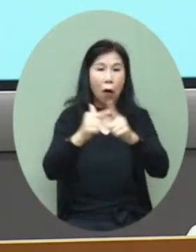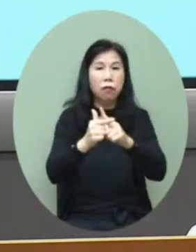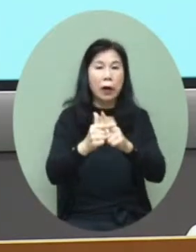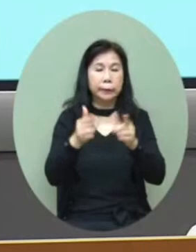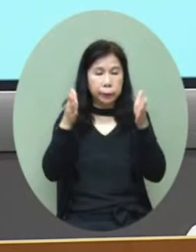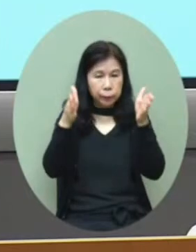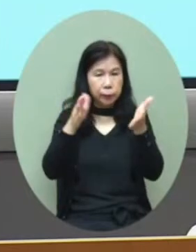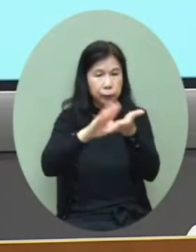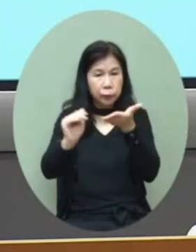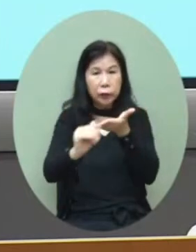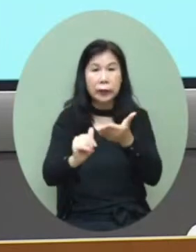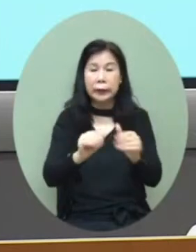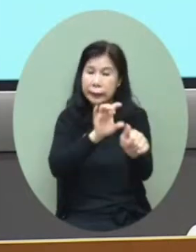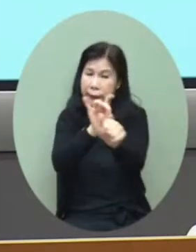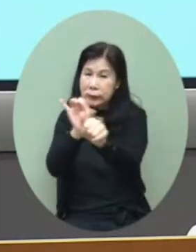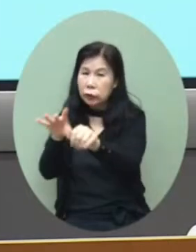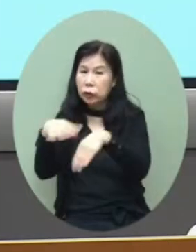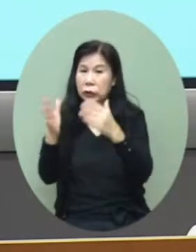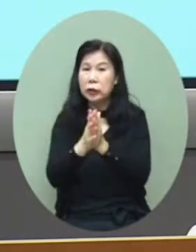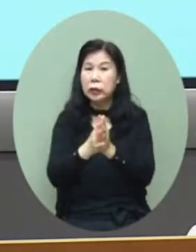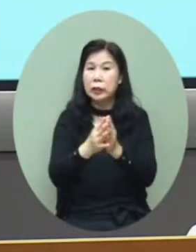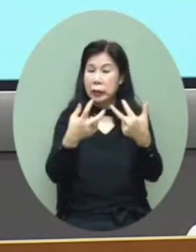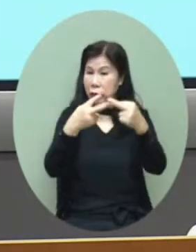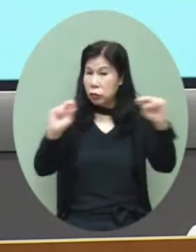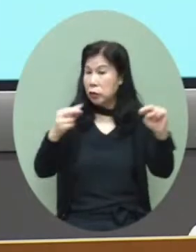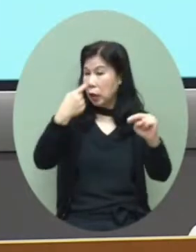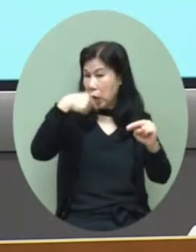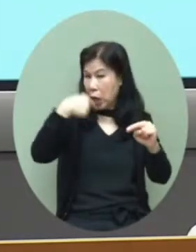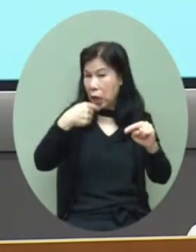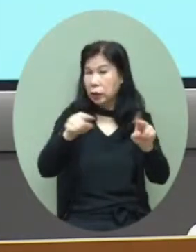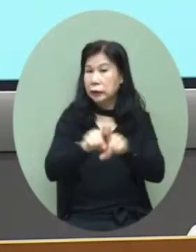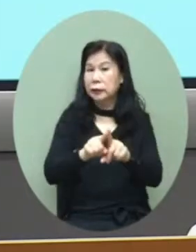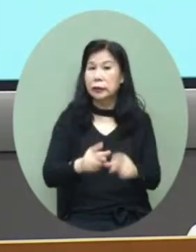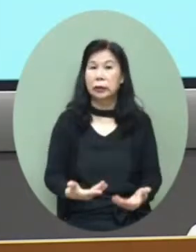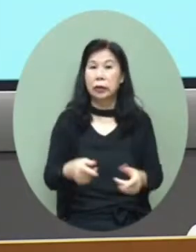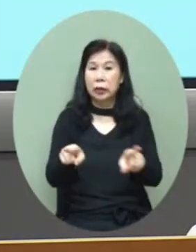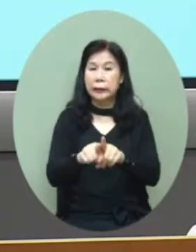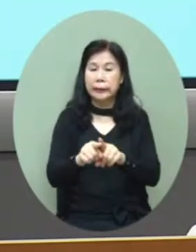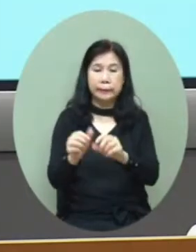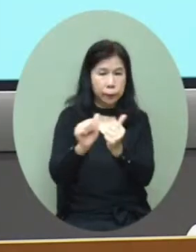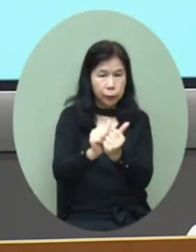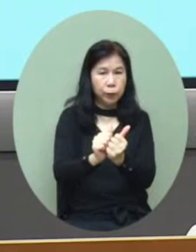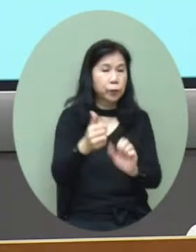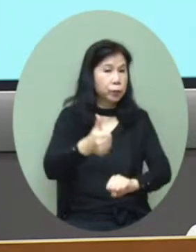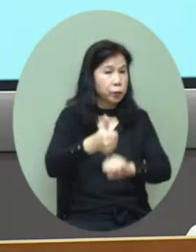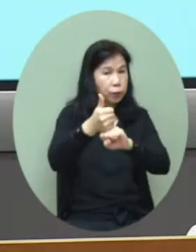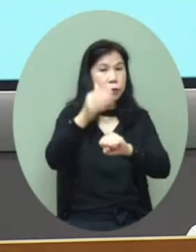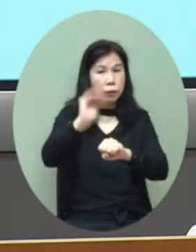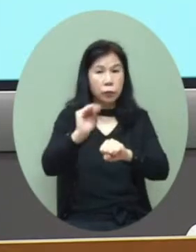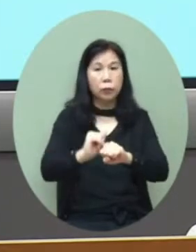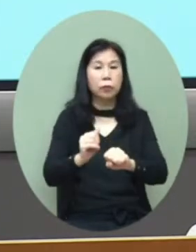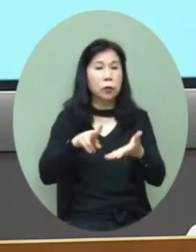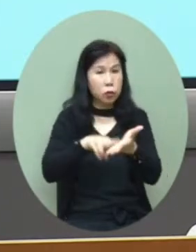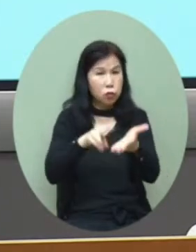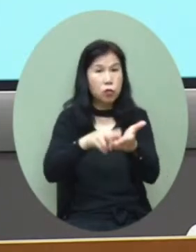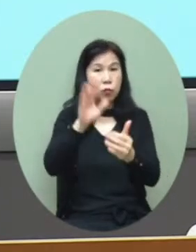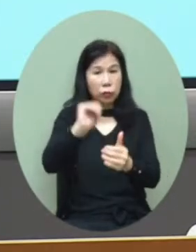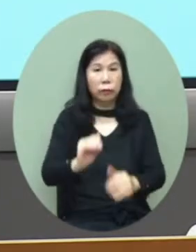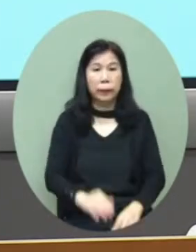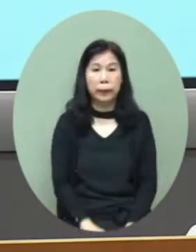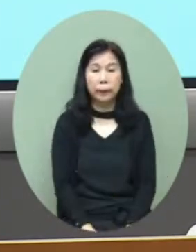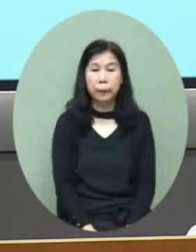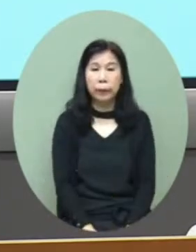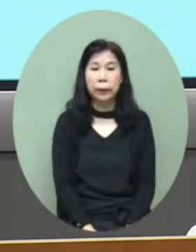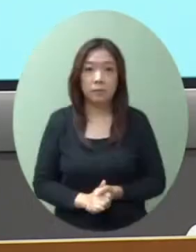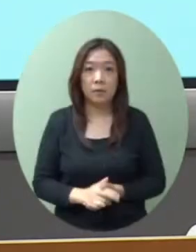PCR tests, which is reliable and also gives us confidence